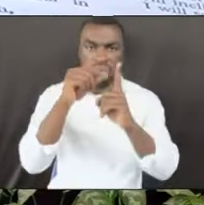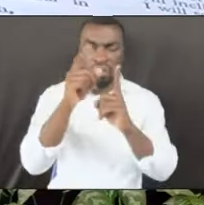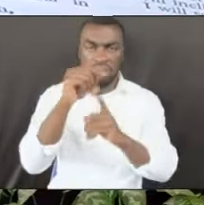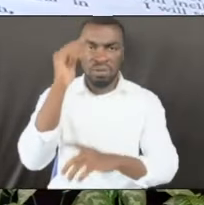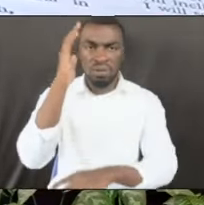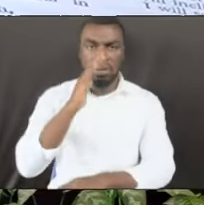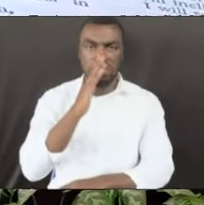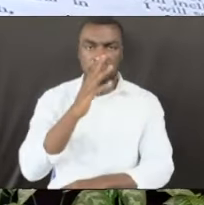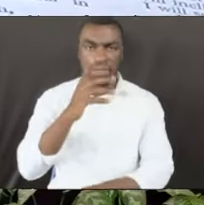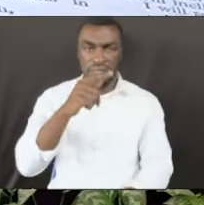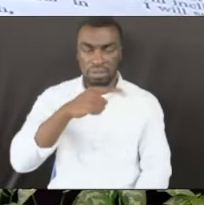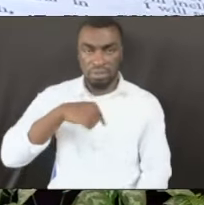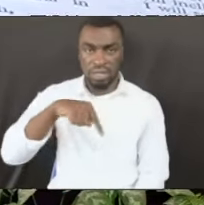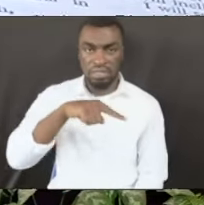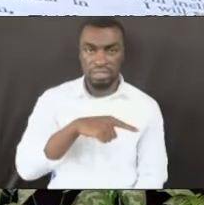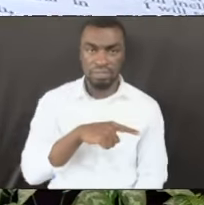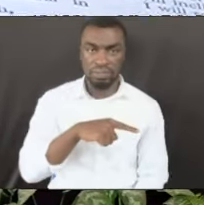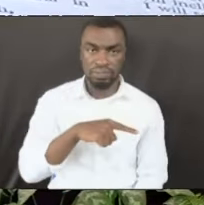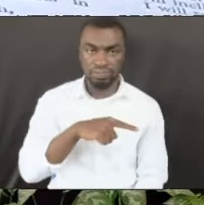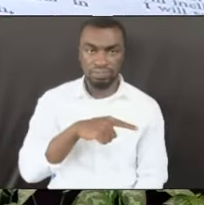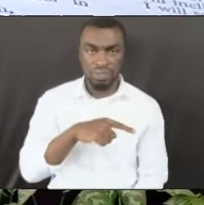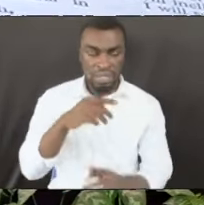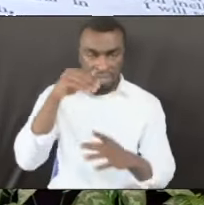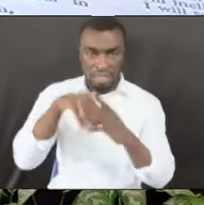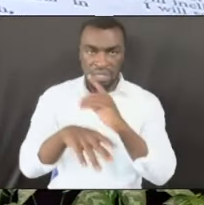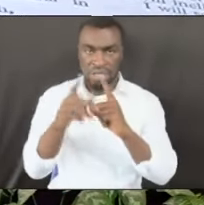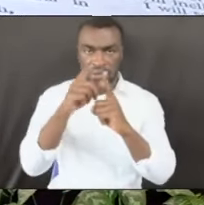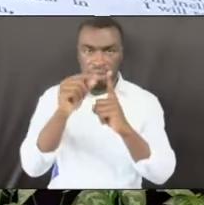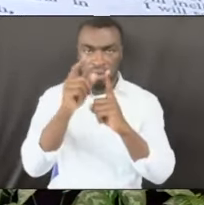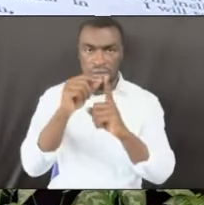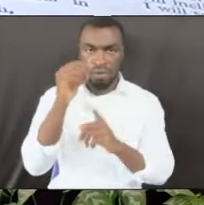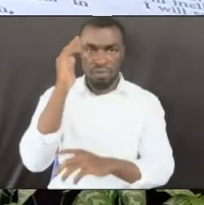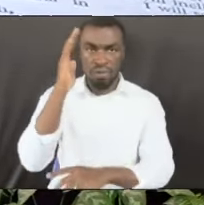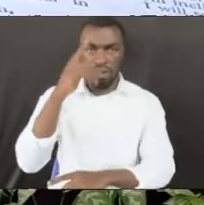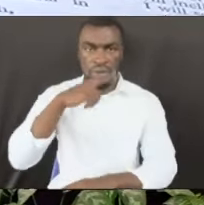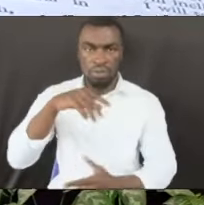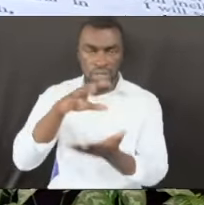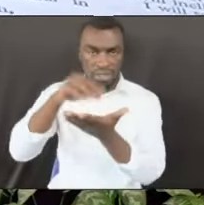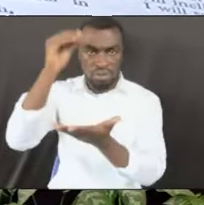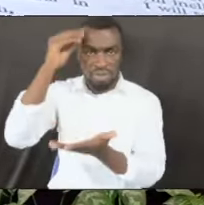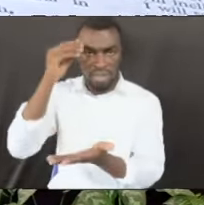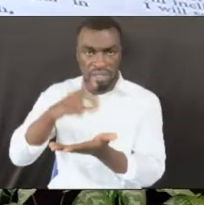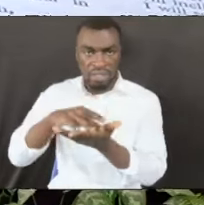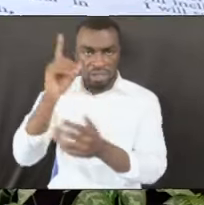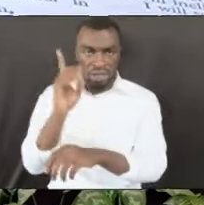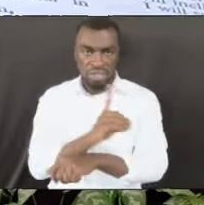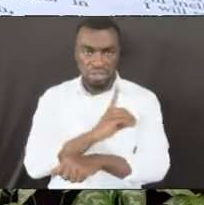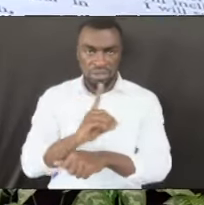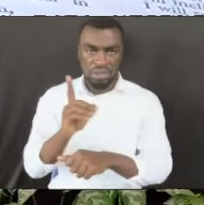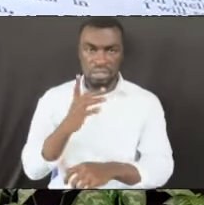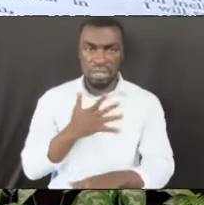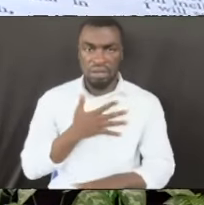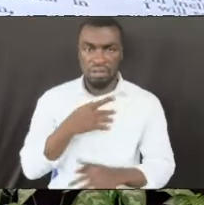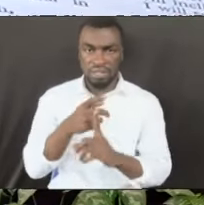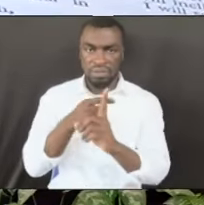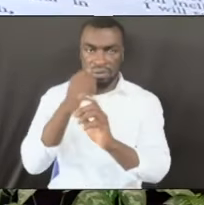speaking to us. In the word of God, we are to learn our duty from God